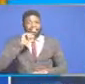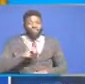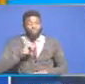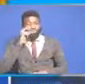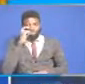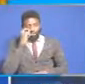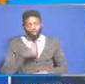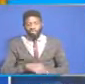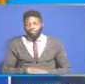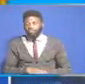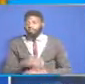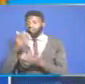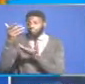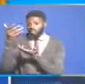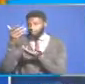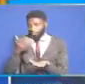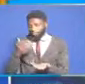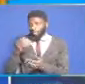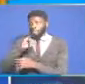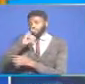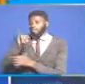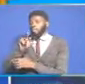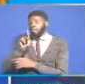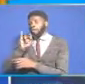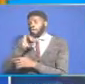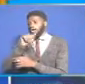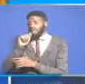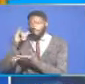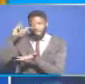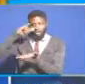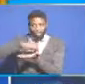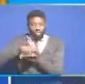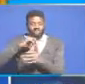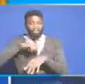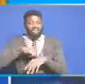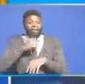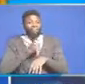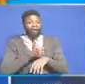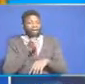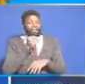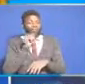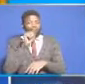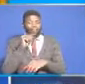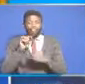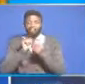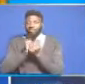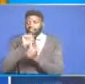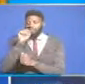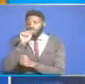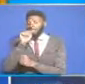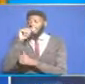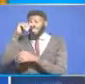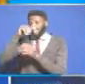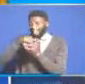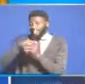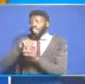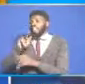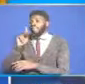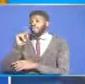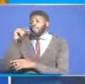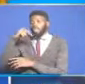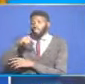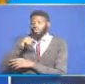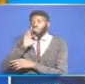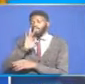which arrived at the JKIA at 5:15 p.m. on Saturday aboard a Kenya Airways flight,